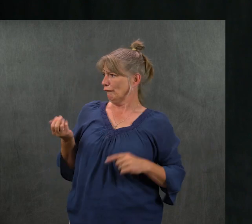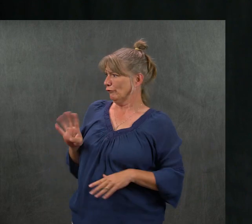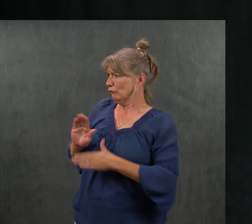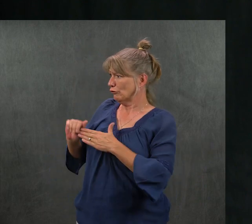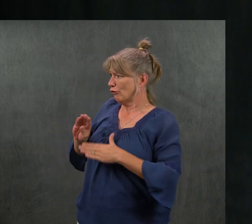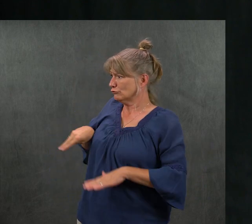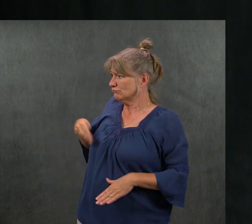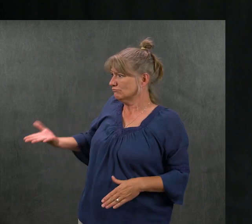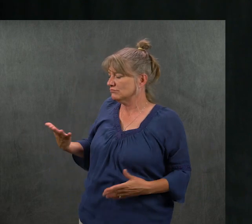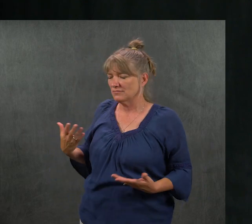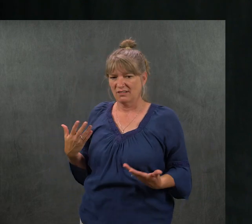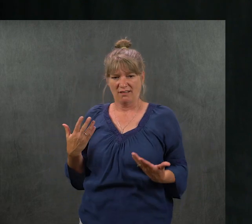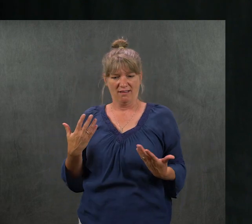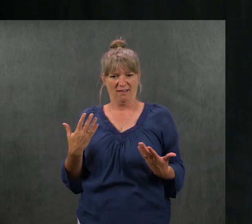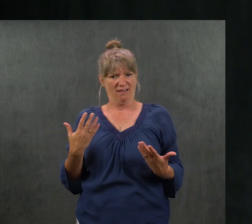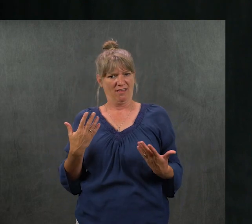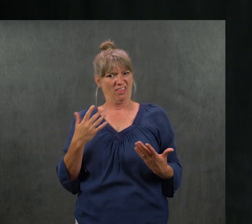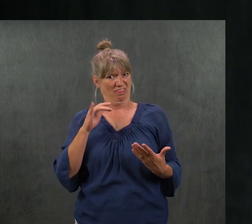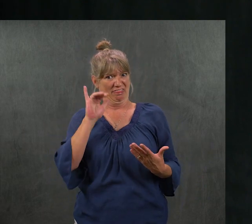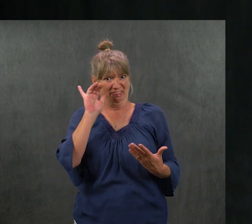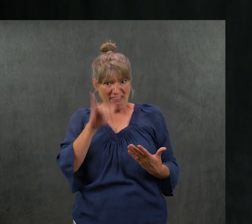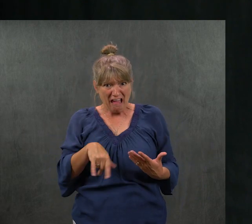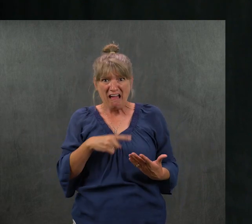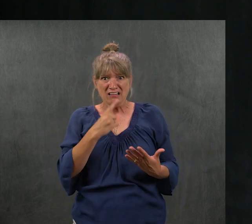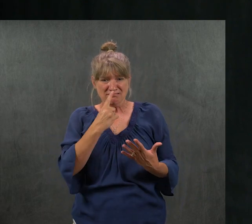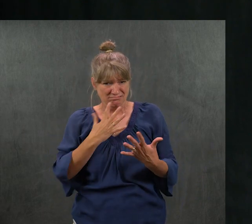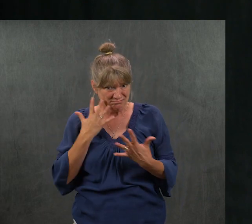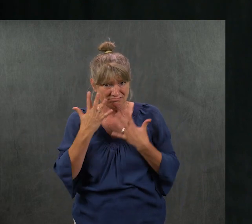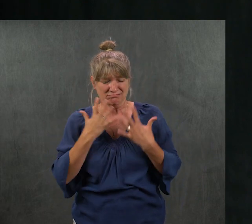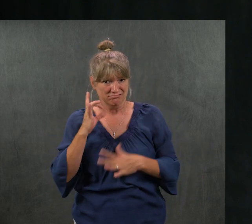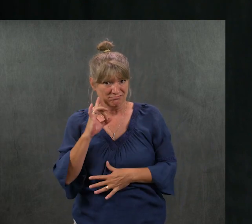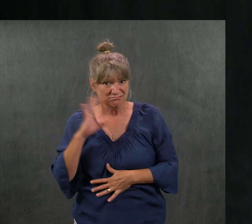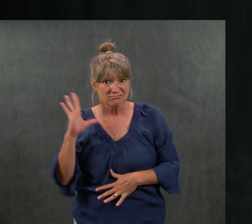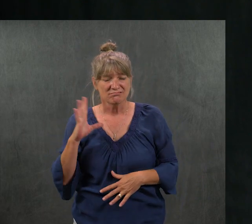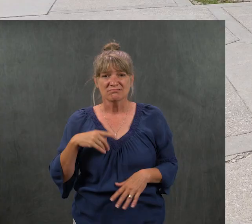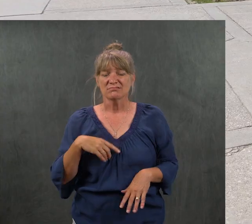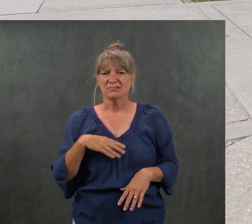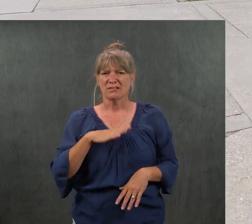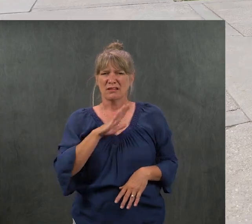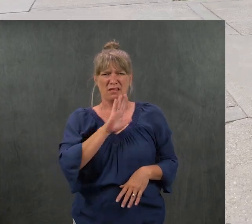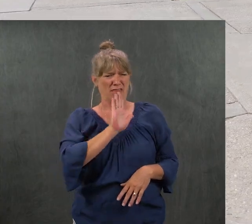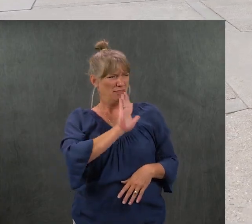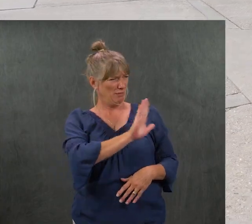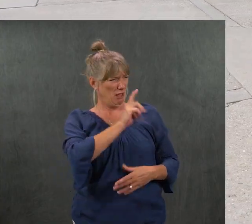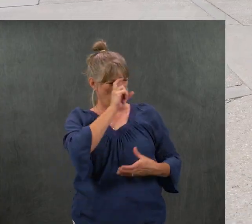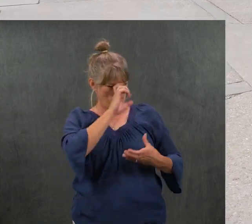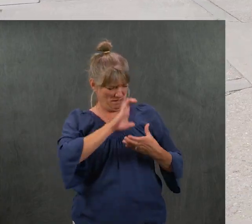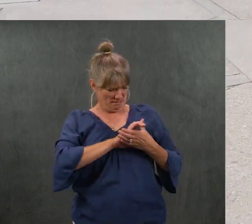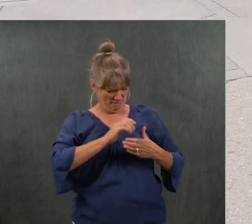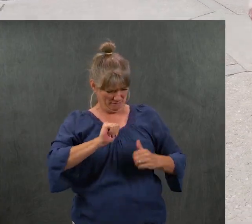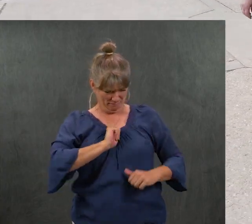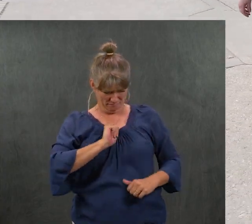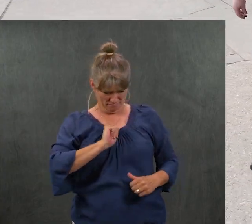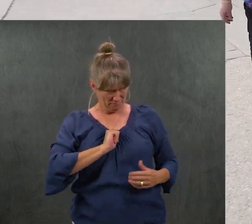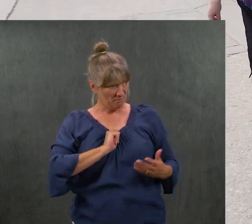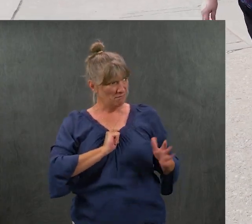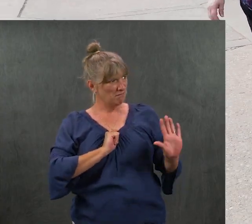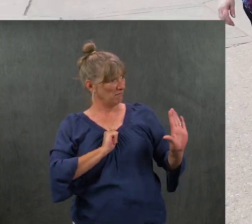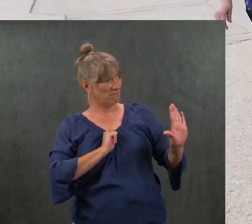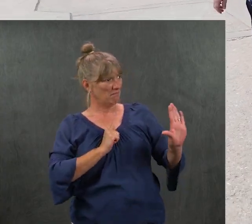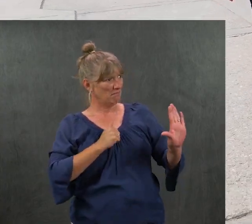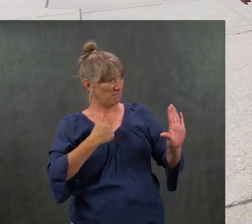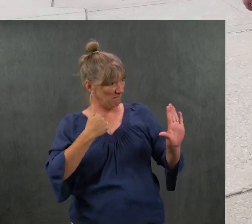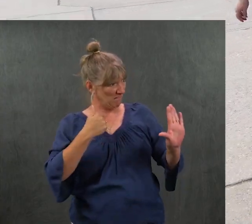come up and here's a couple bucks, which is really embarrassing. Their sense of belief in me seems to be that